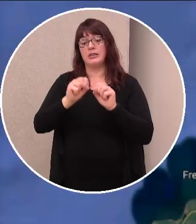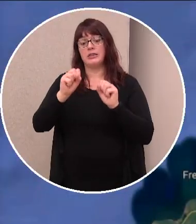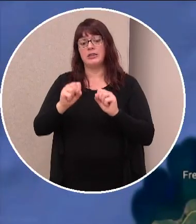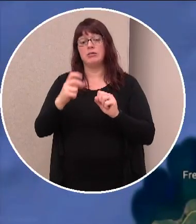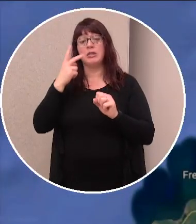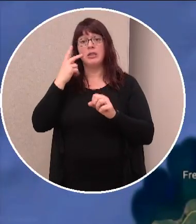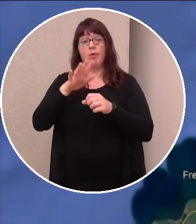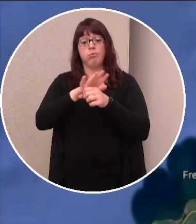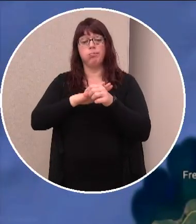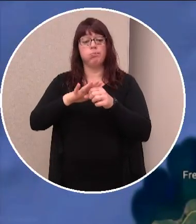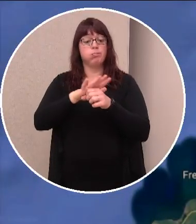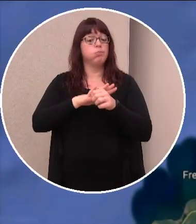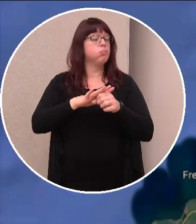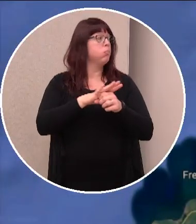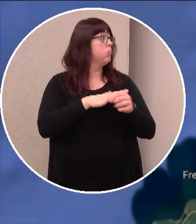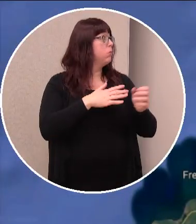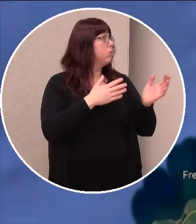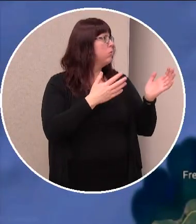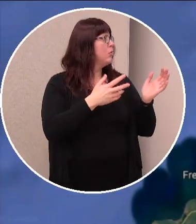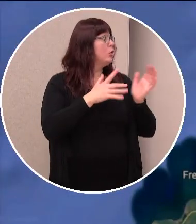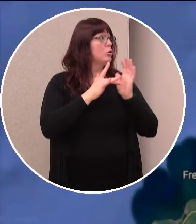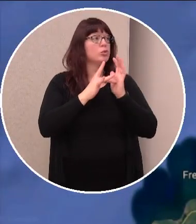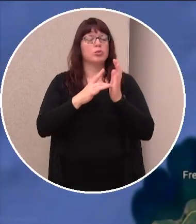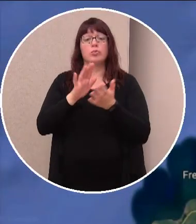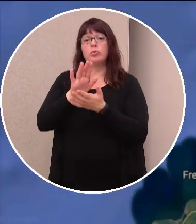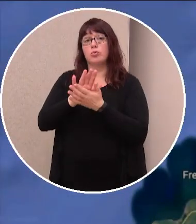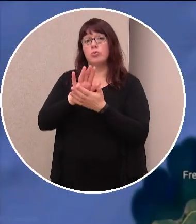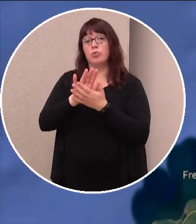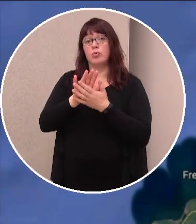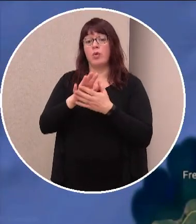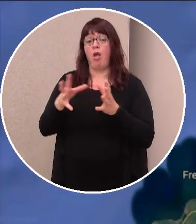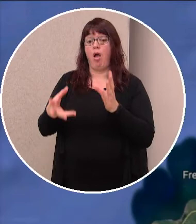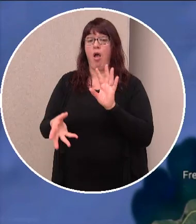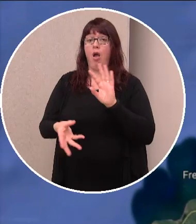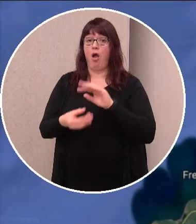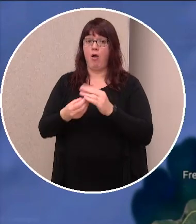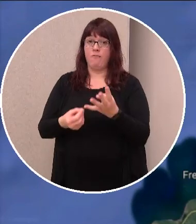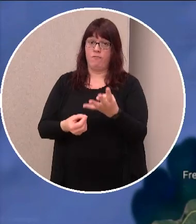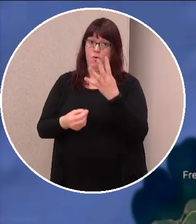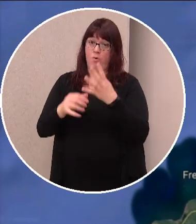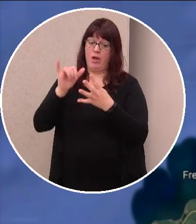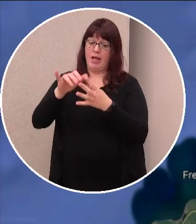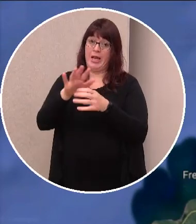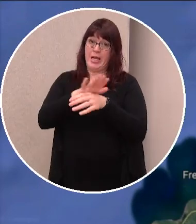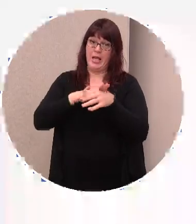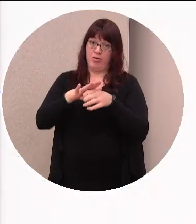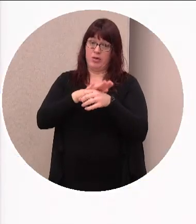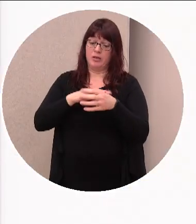geographic map showing the 4 schools that make up this system.